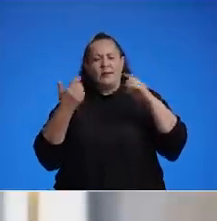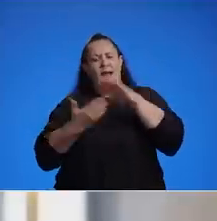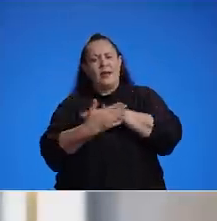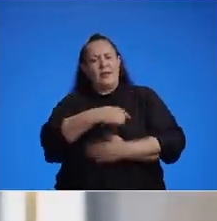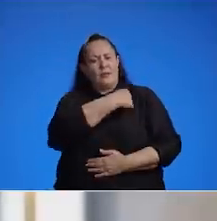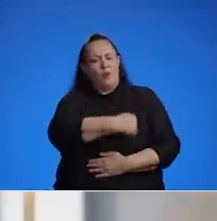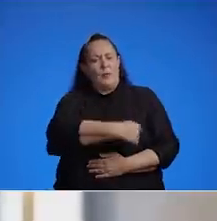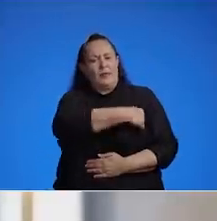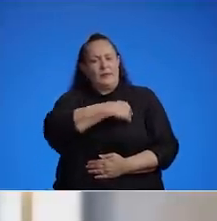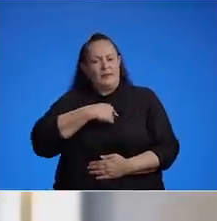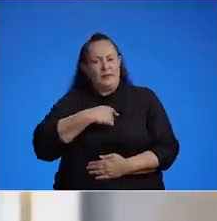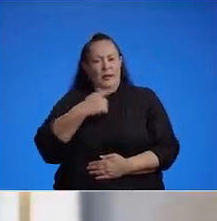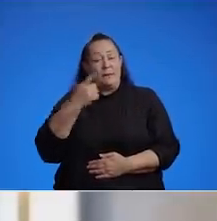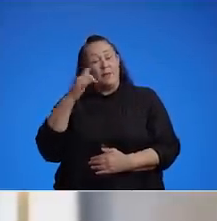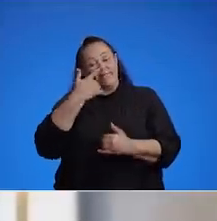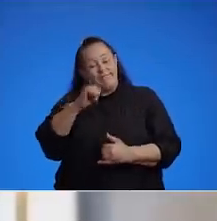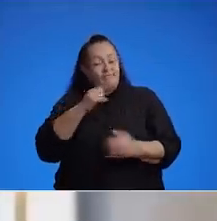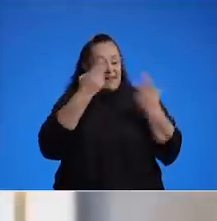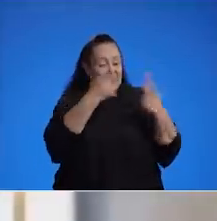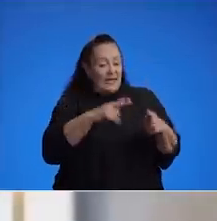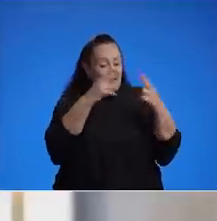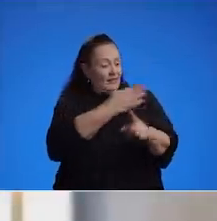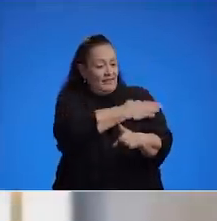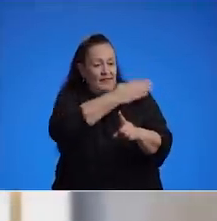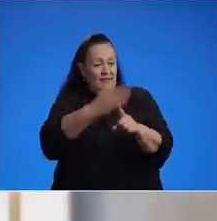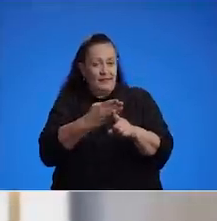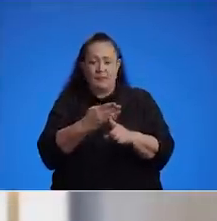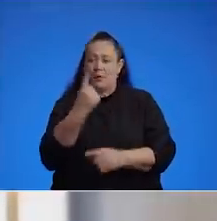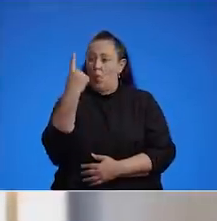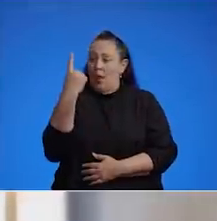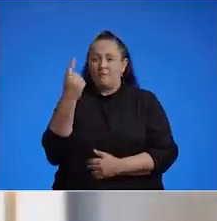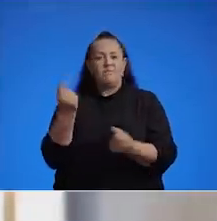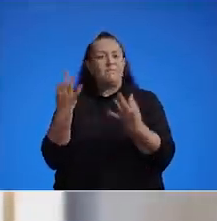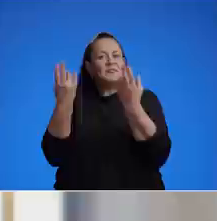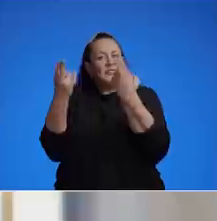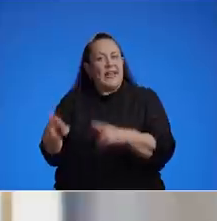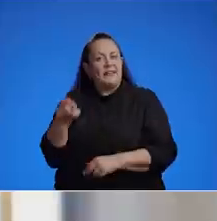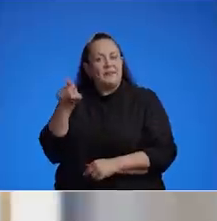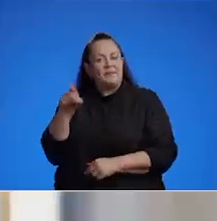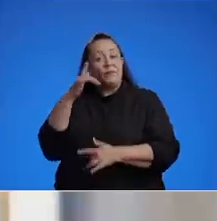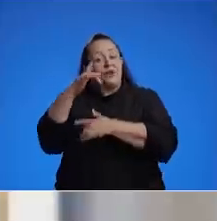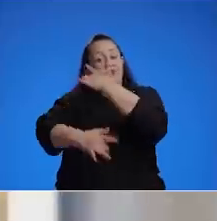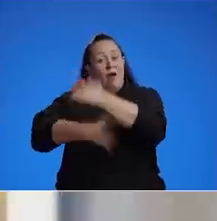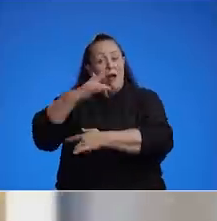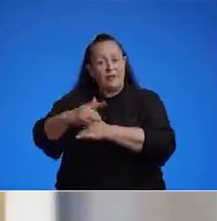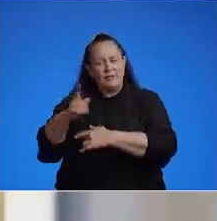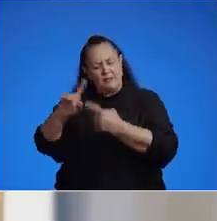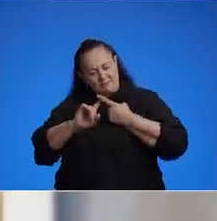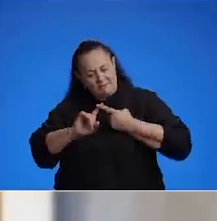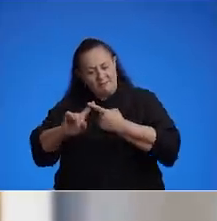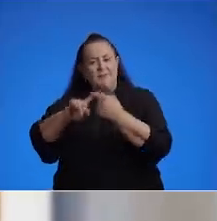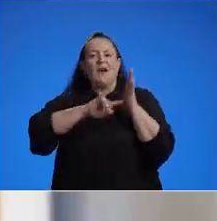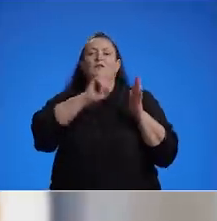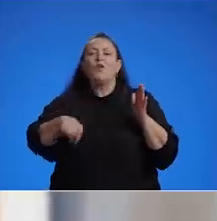because death put an end to each one of them, but this one. Christ, because he remains forever,